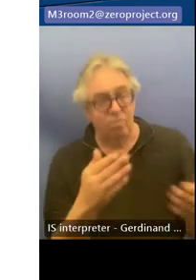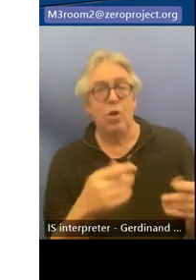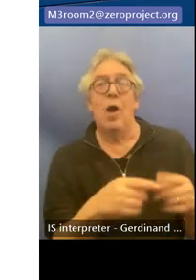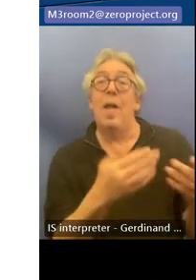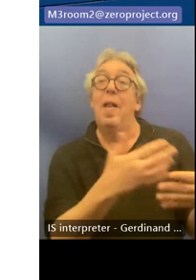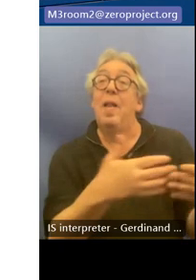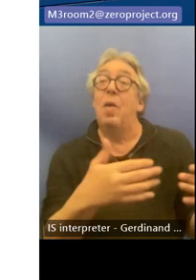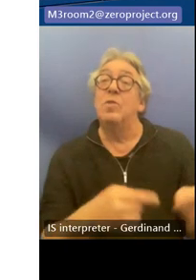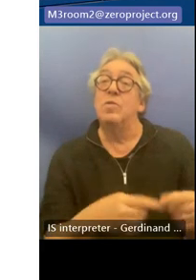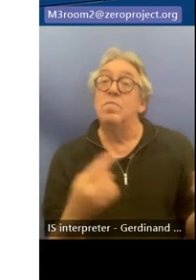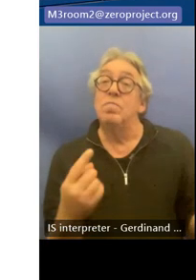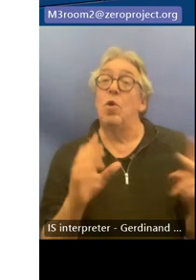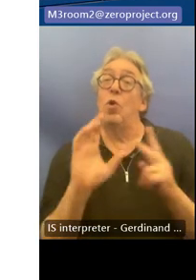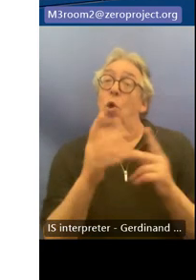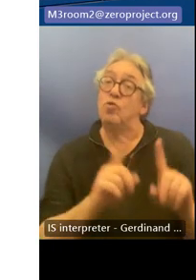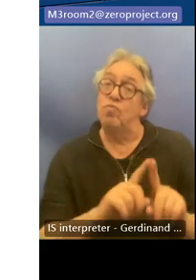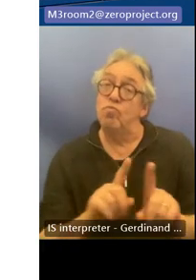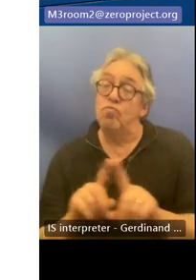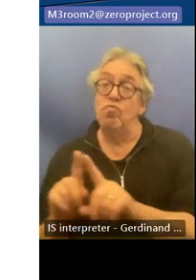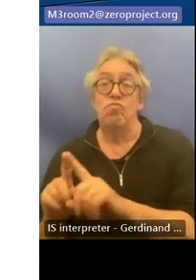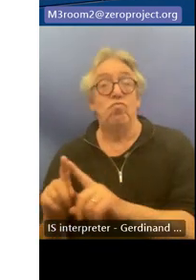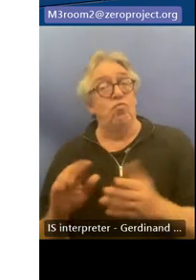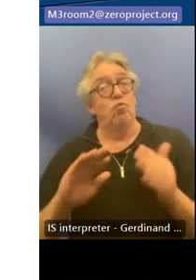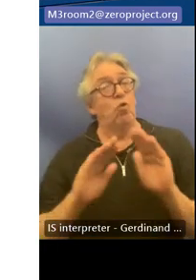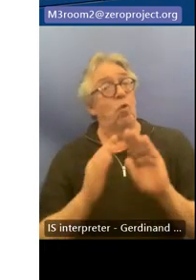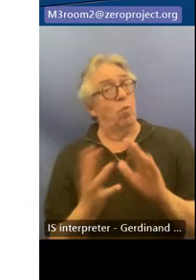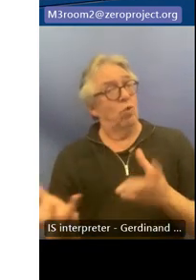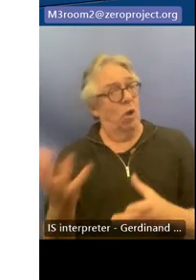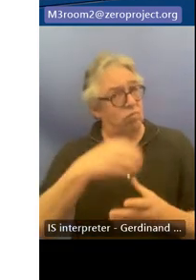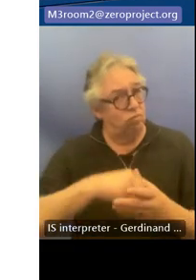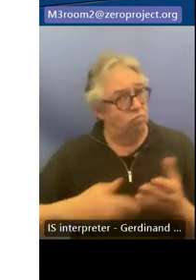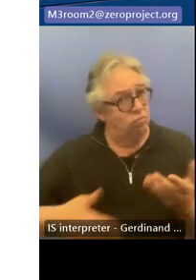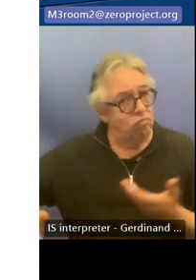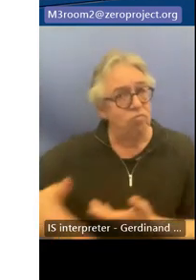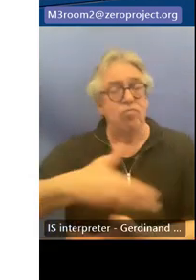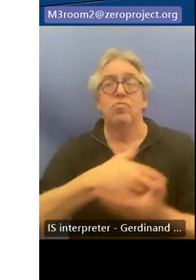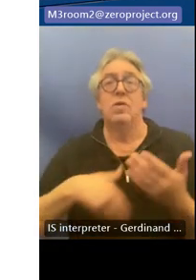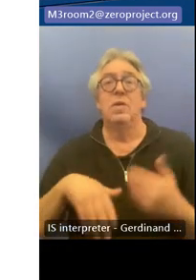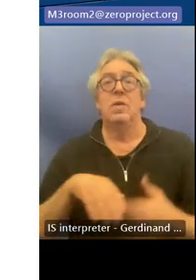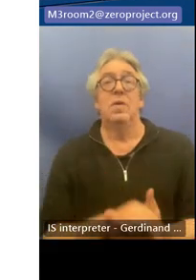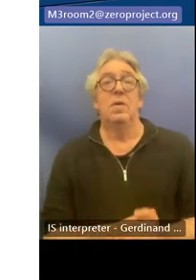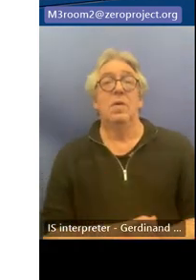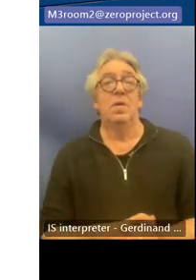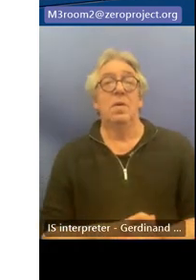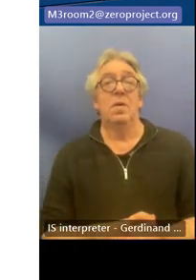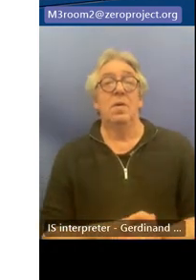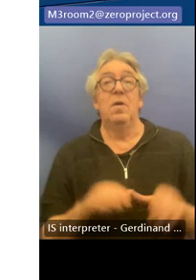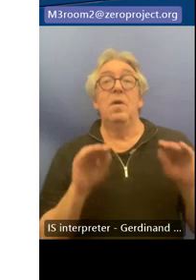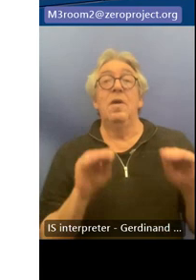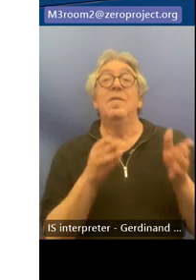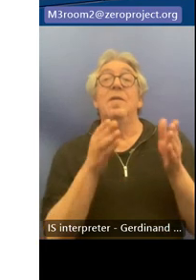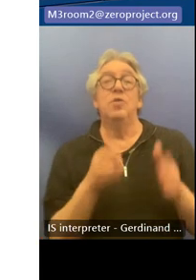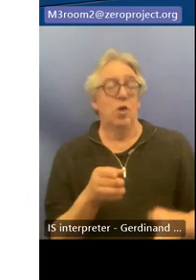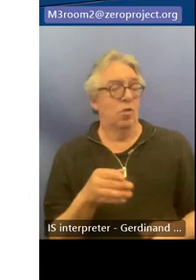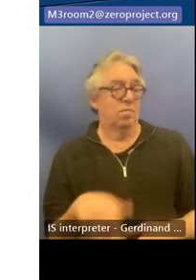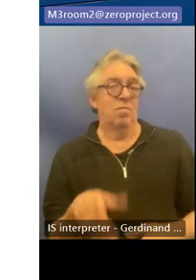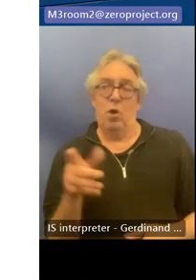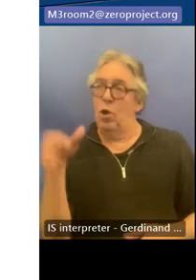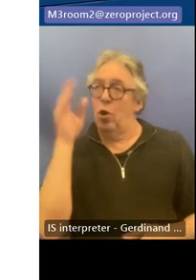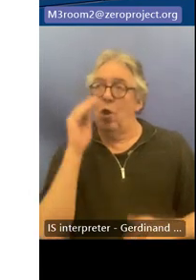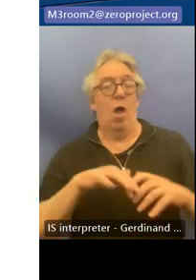community participation. Teachers are better prepared to meet diverse learning needs and their experience